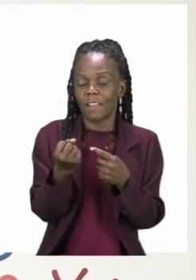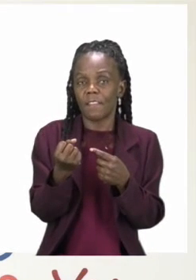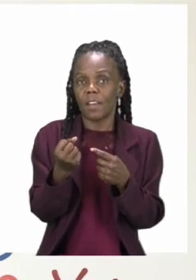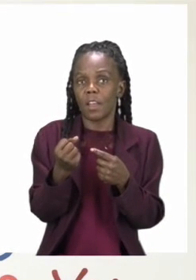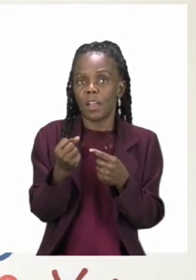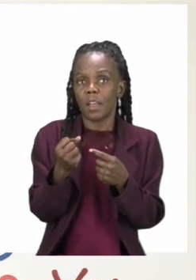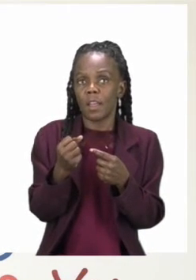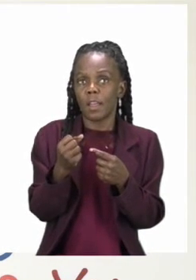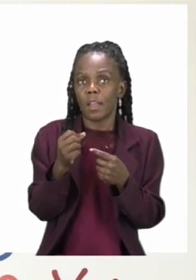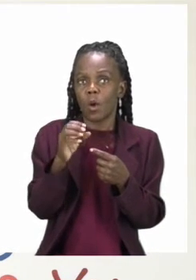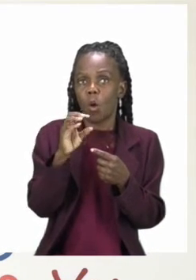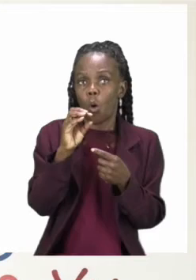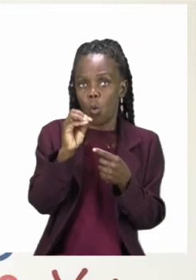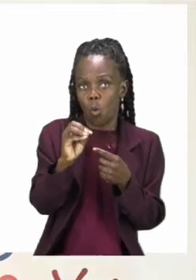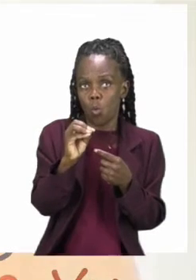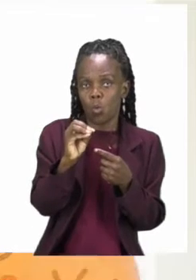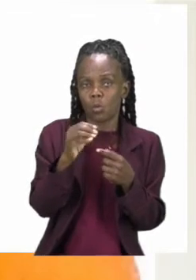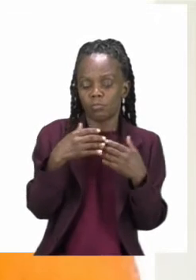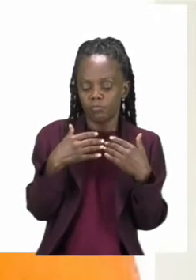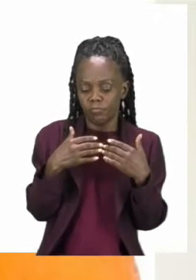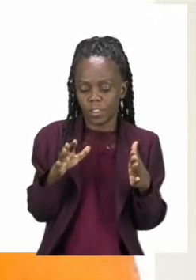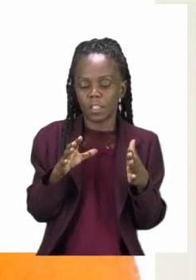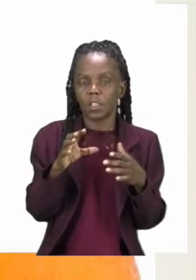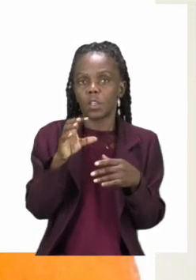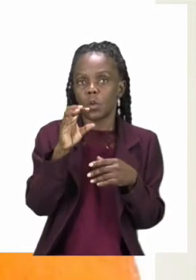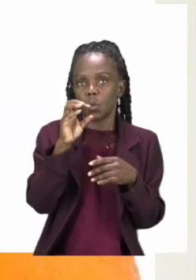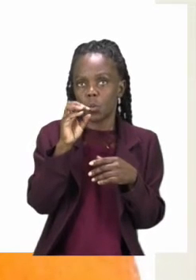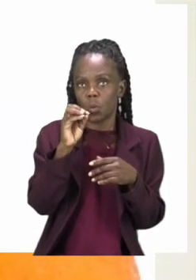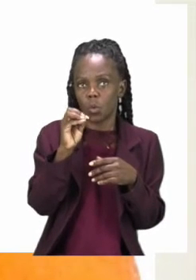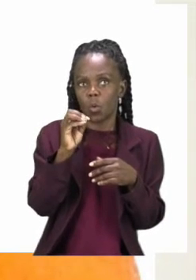that we have is a,